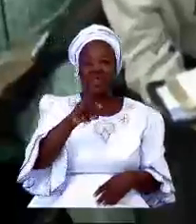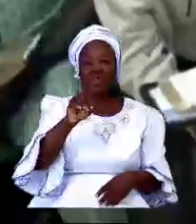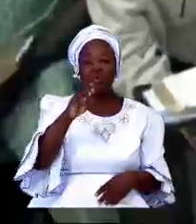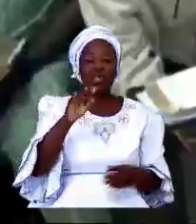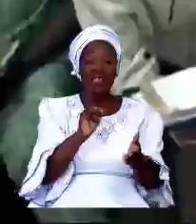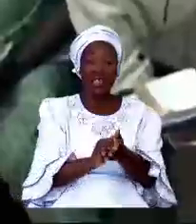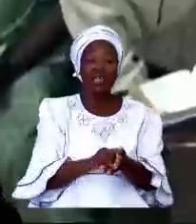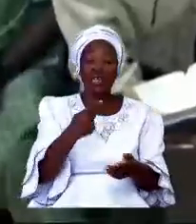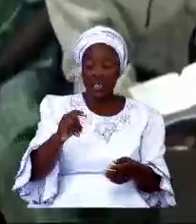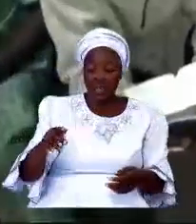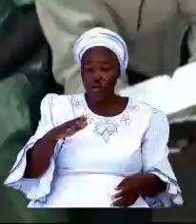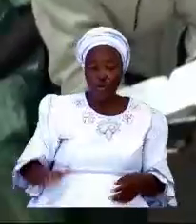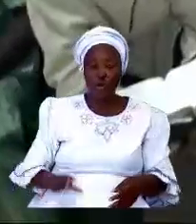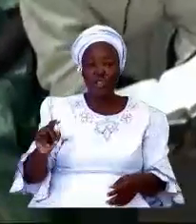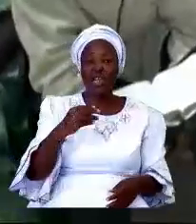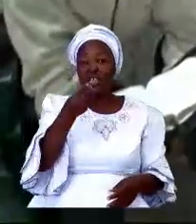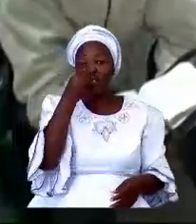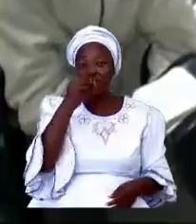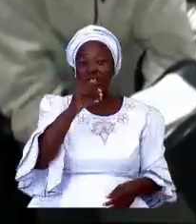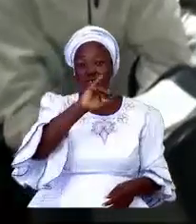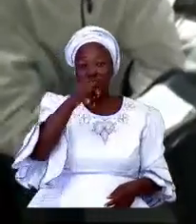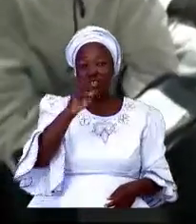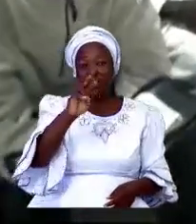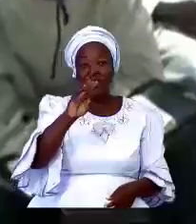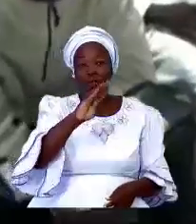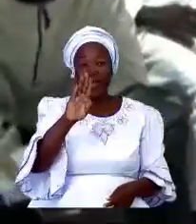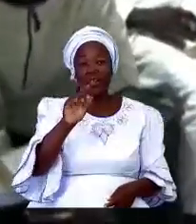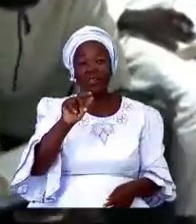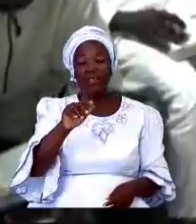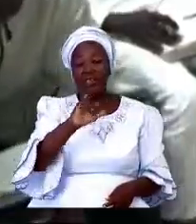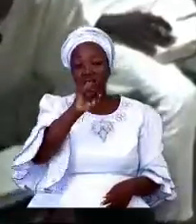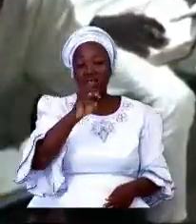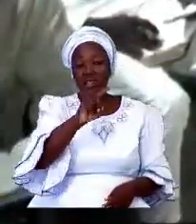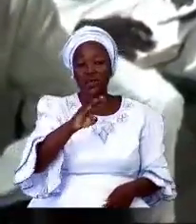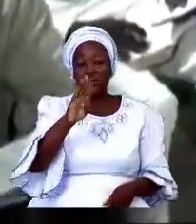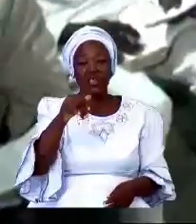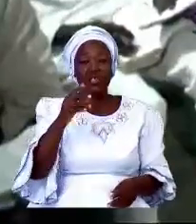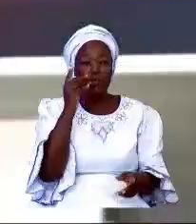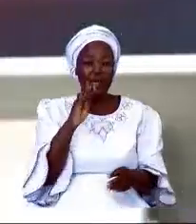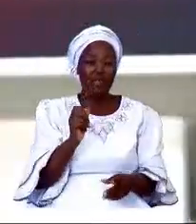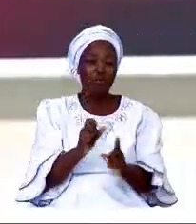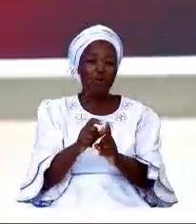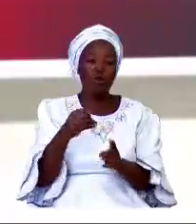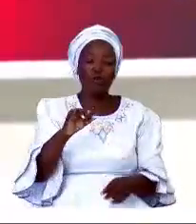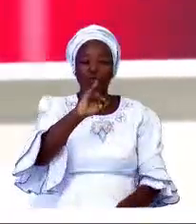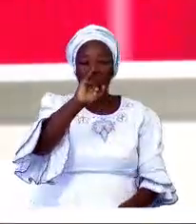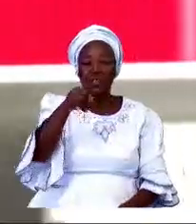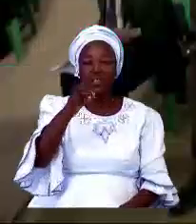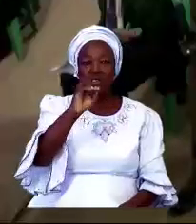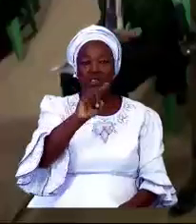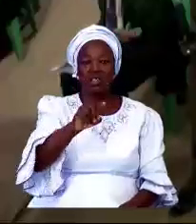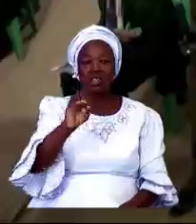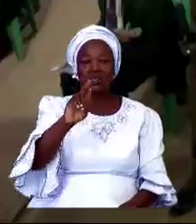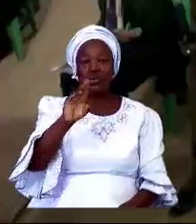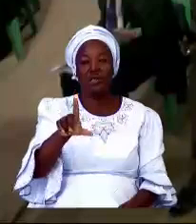tell Jezebel, the dog shall eat Jezebel by the word, by the